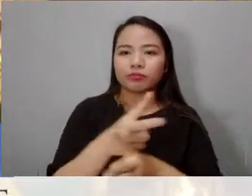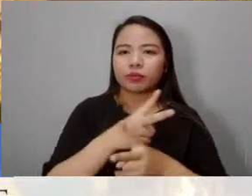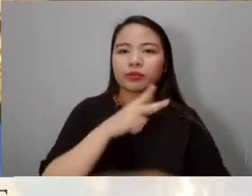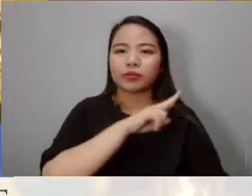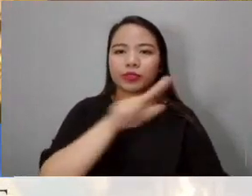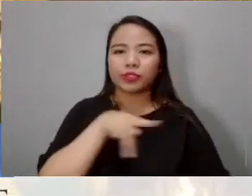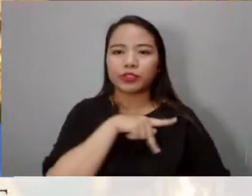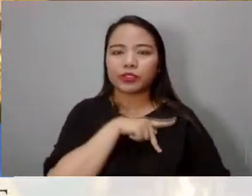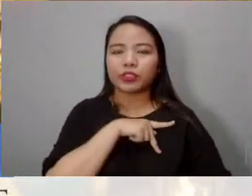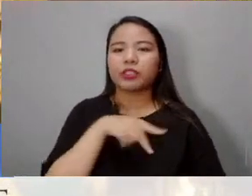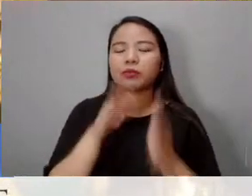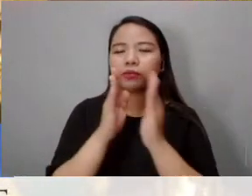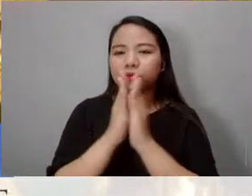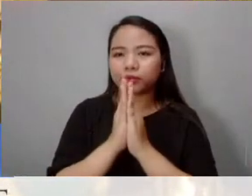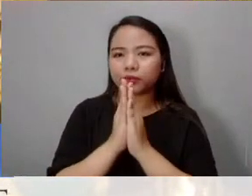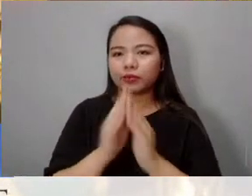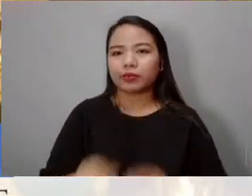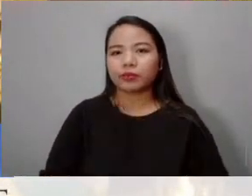intentions.